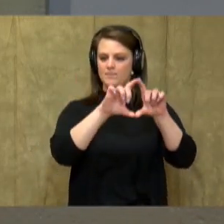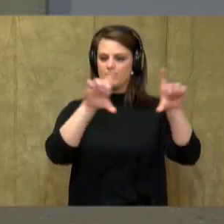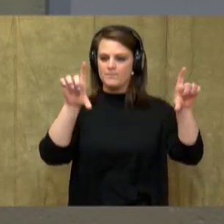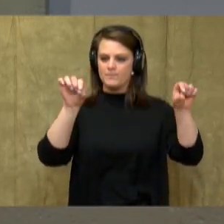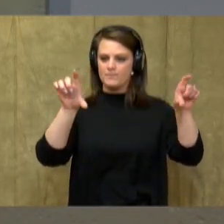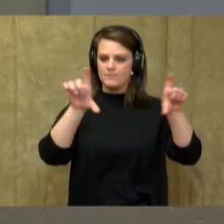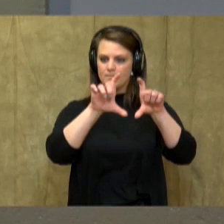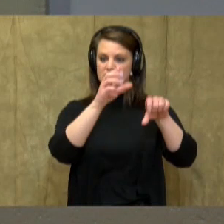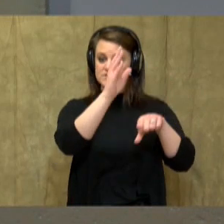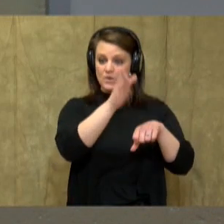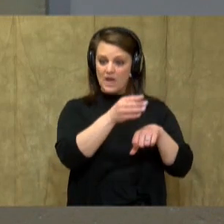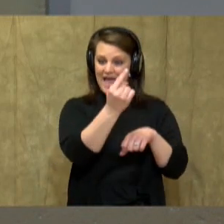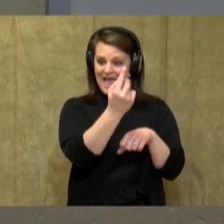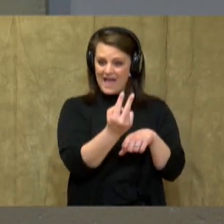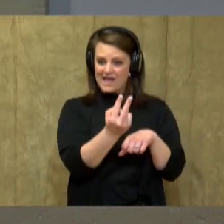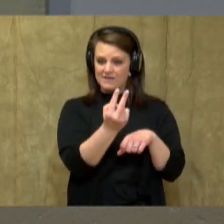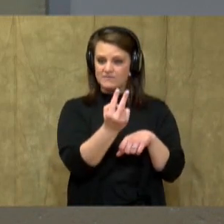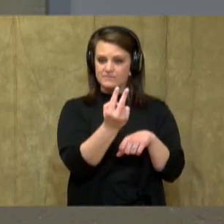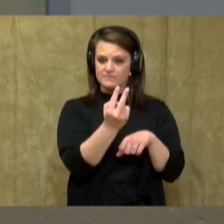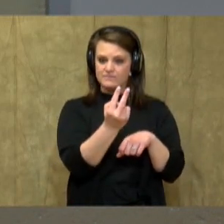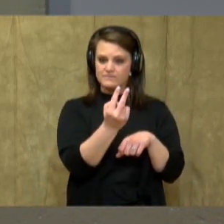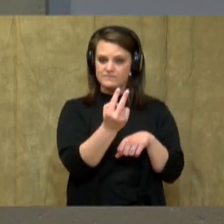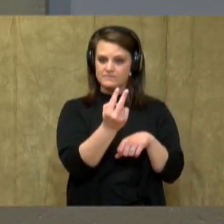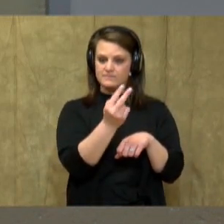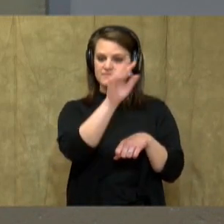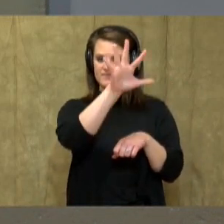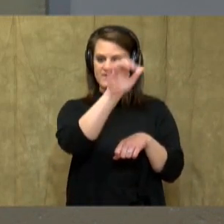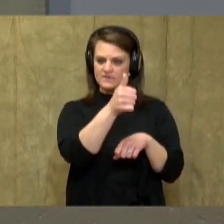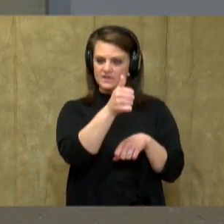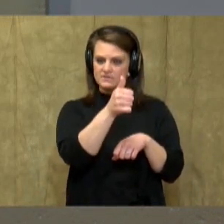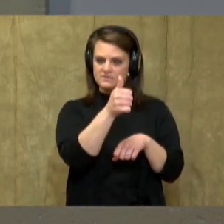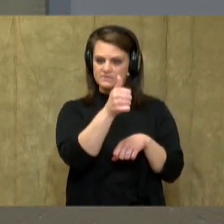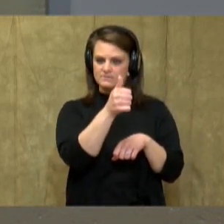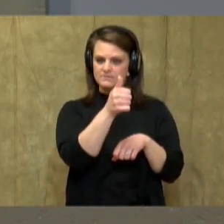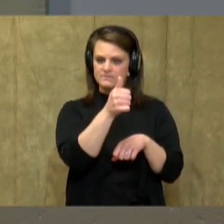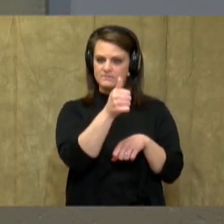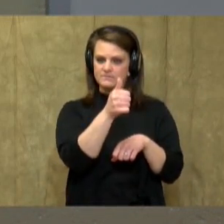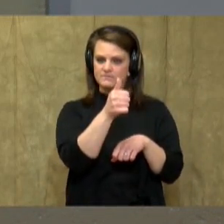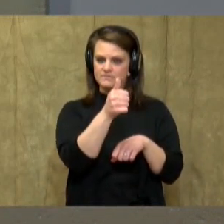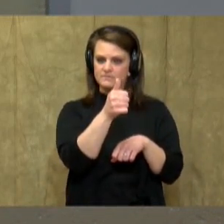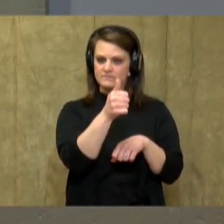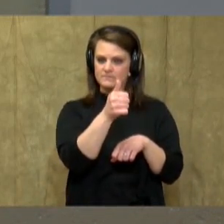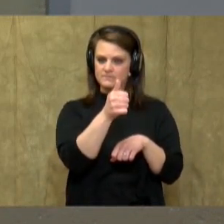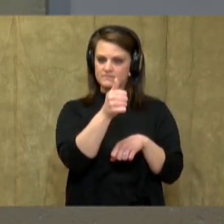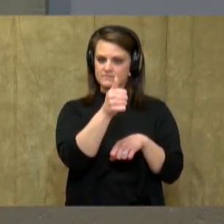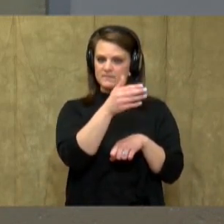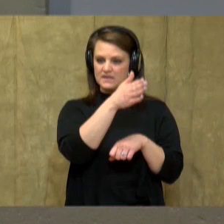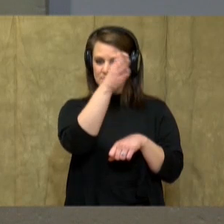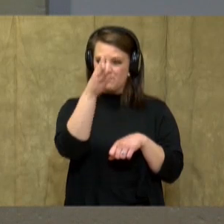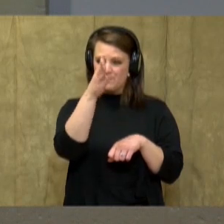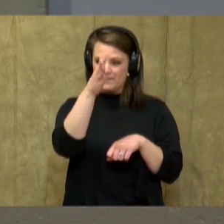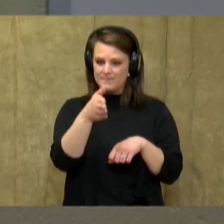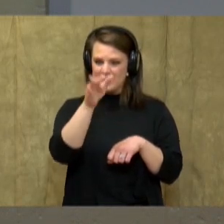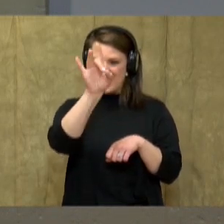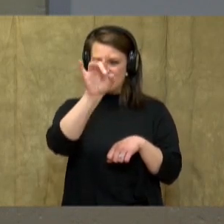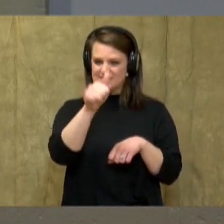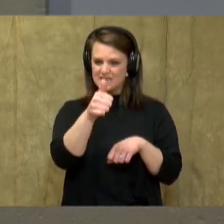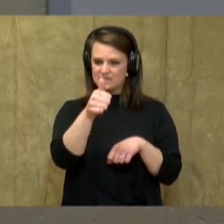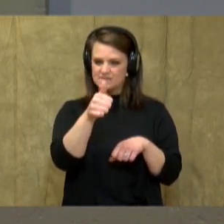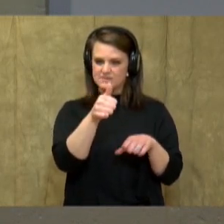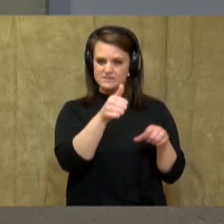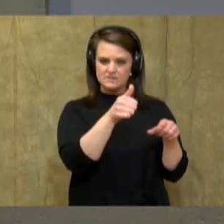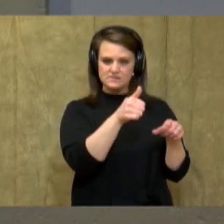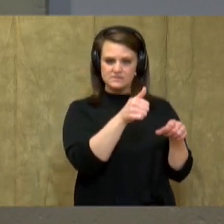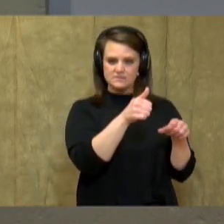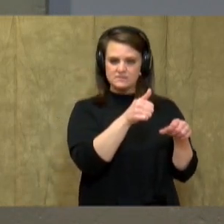the halfway mark, 5/10. This is 8/10. And if I moved